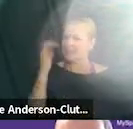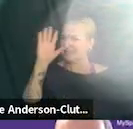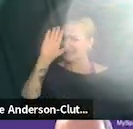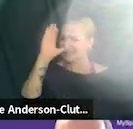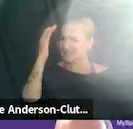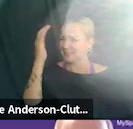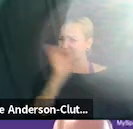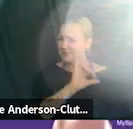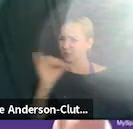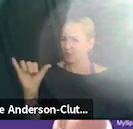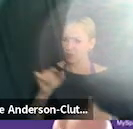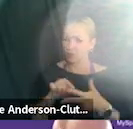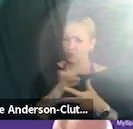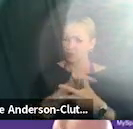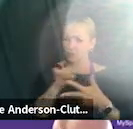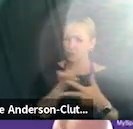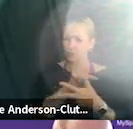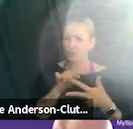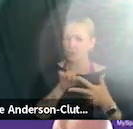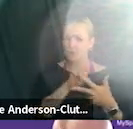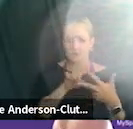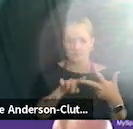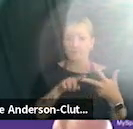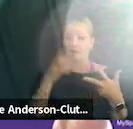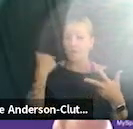anything, and